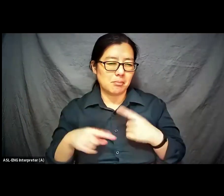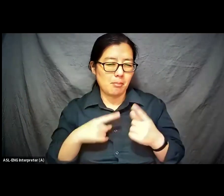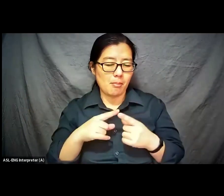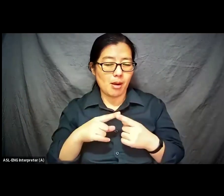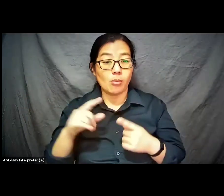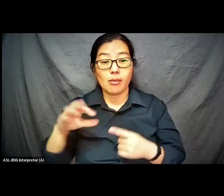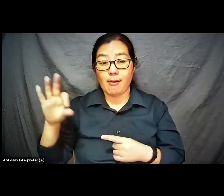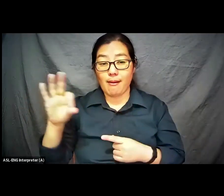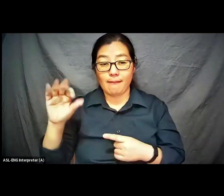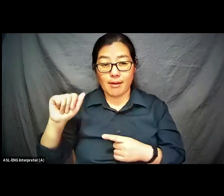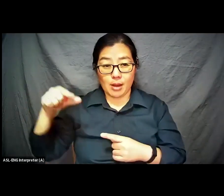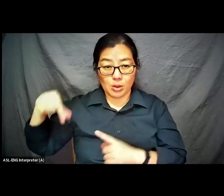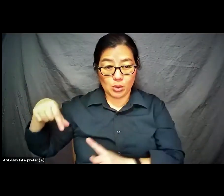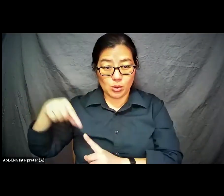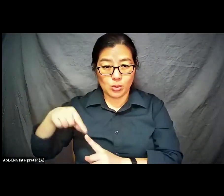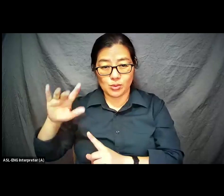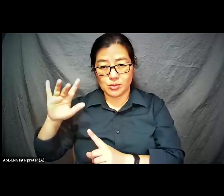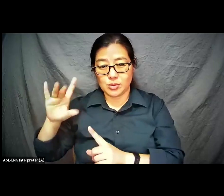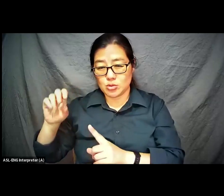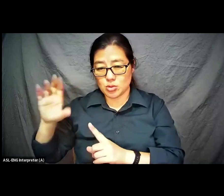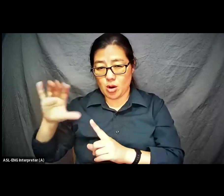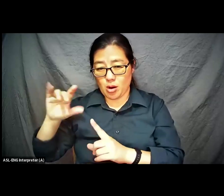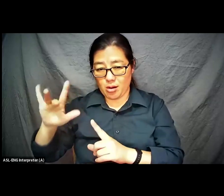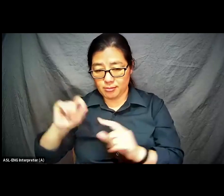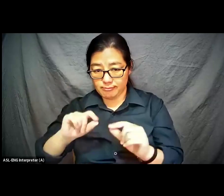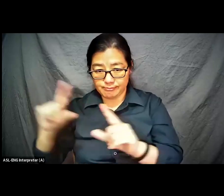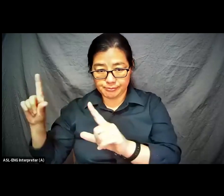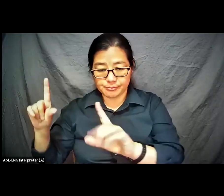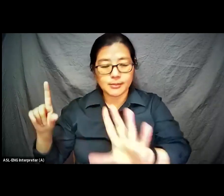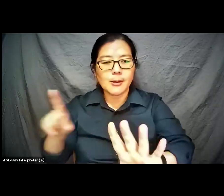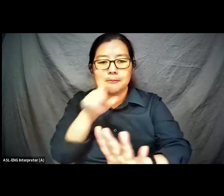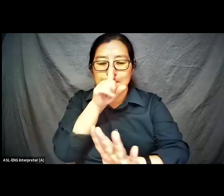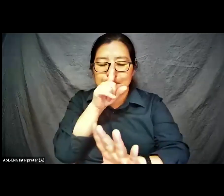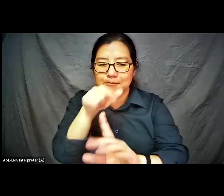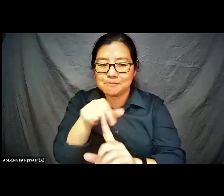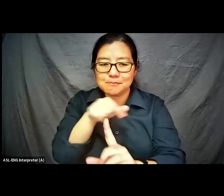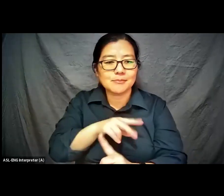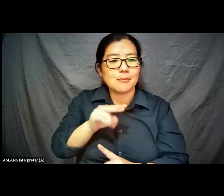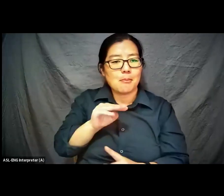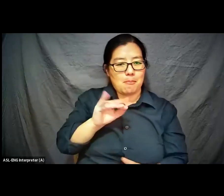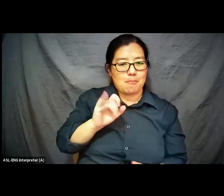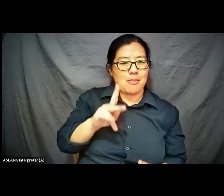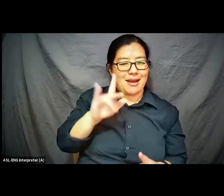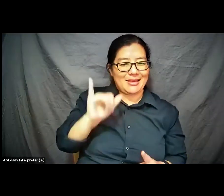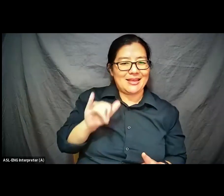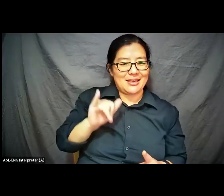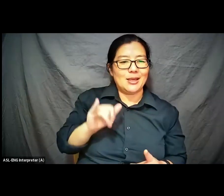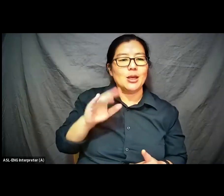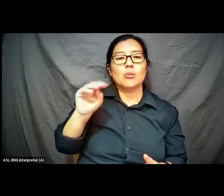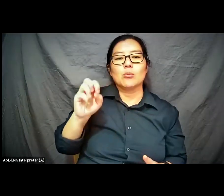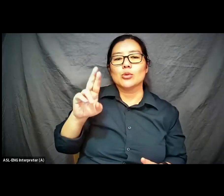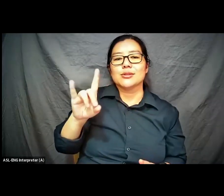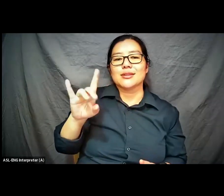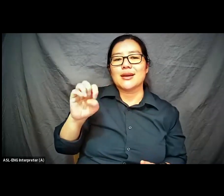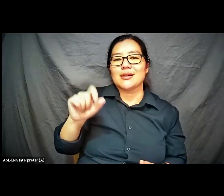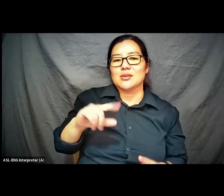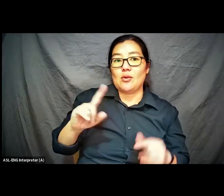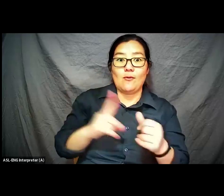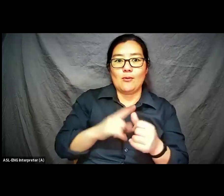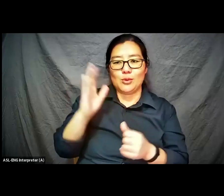Q&A portion. So if you have any questions you'd like to ask our incredible fellows and